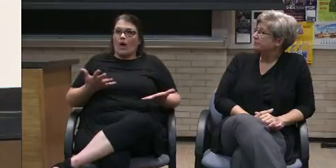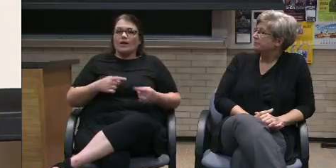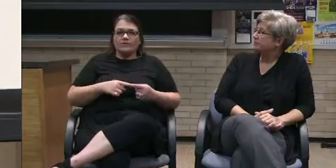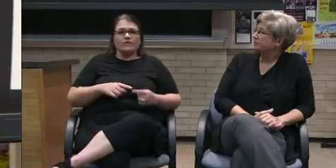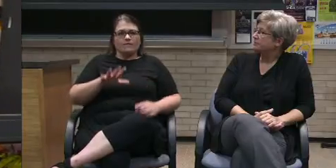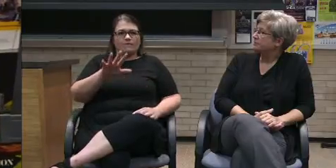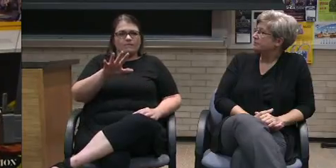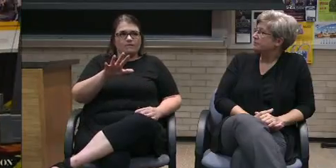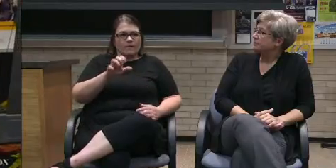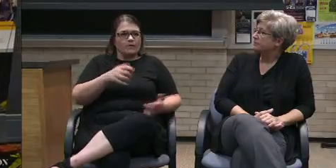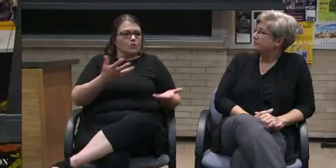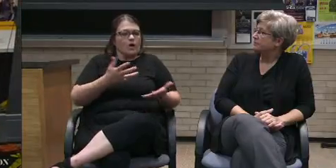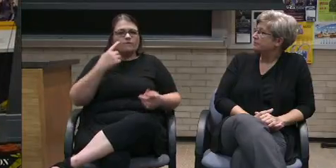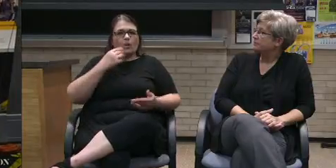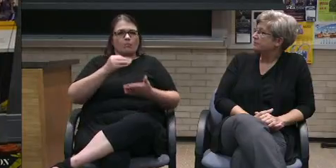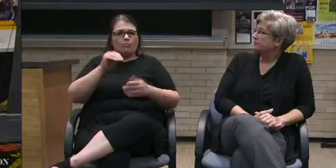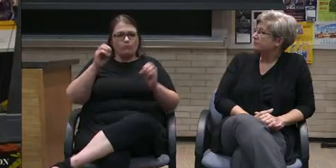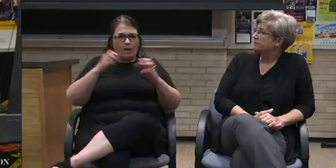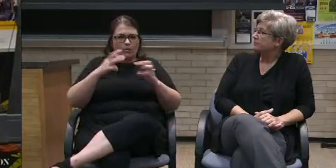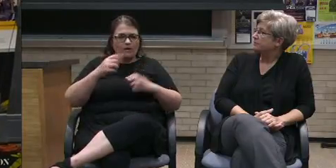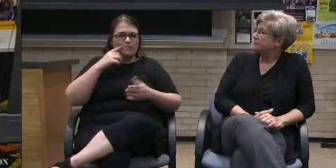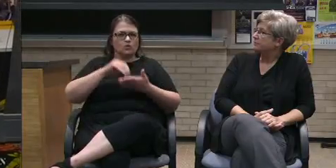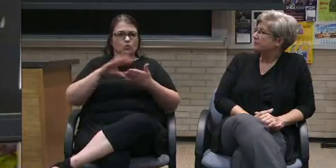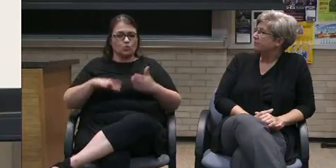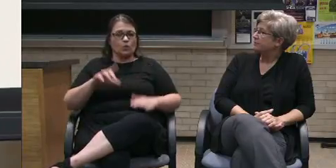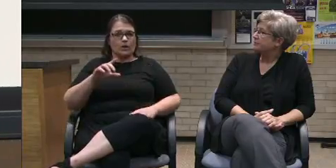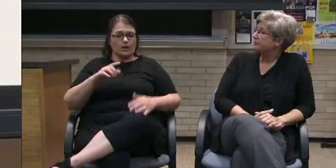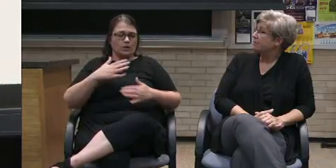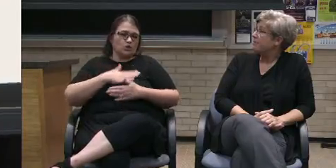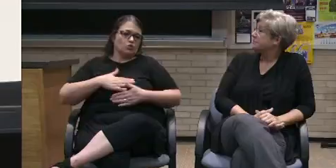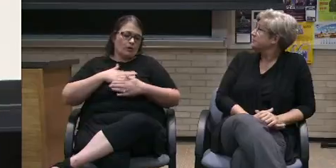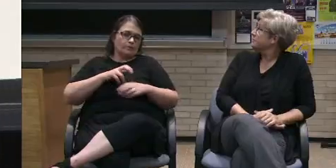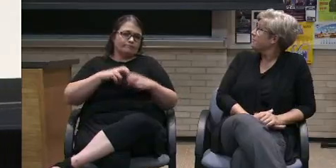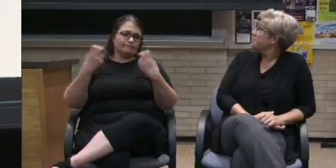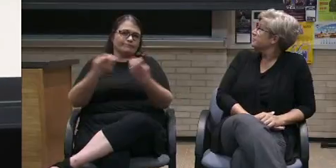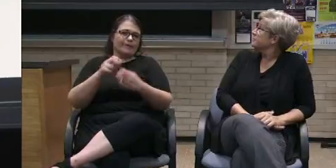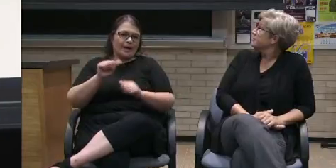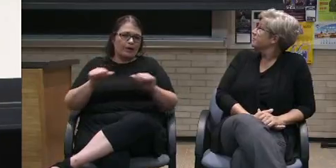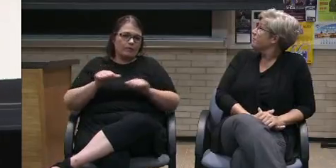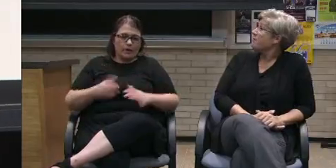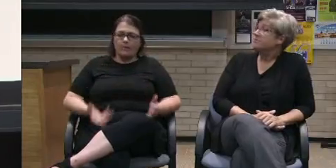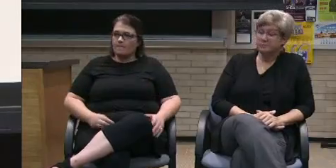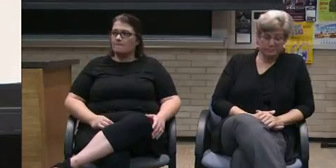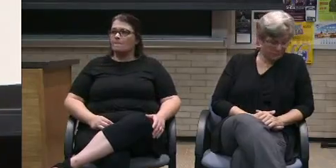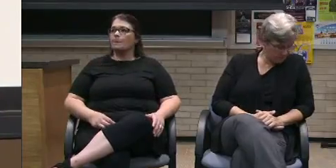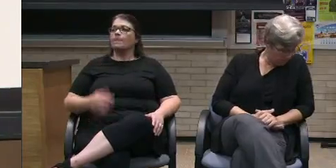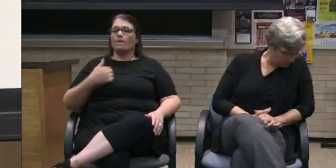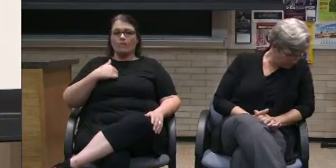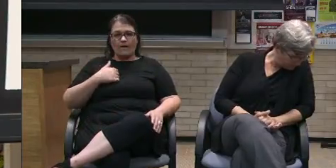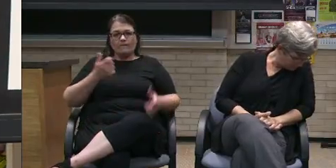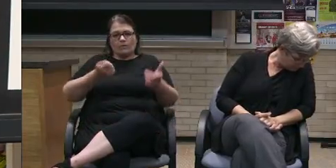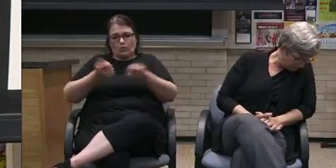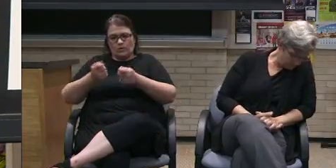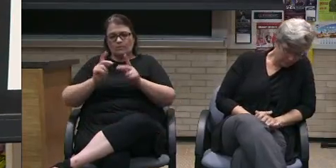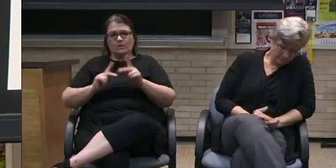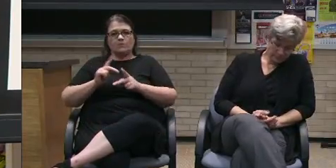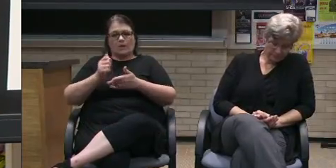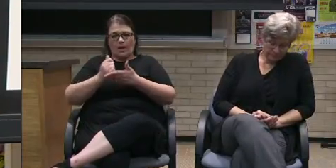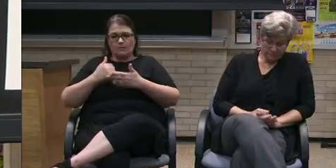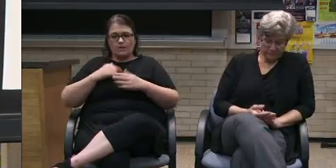student lounge, which is still good. I created a board of ambassadors in the school to help me do the reach out work to